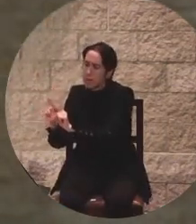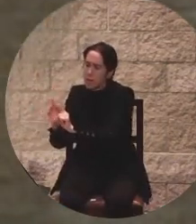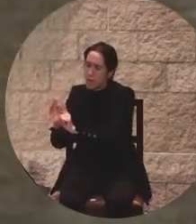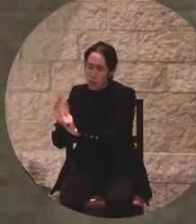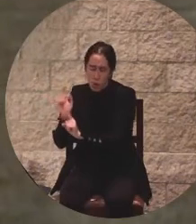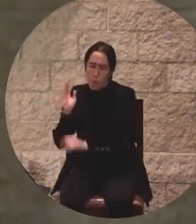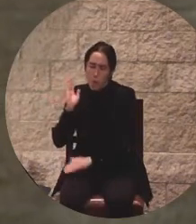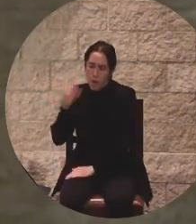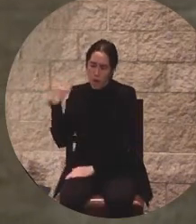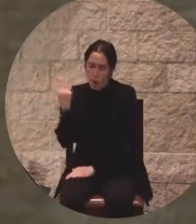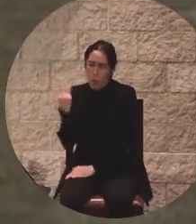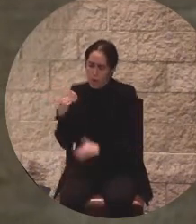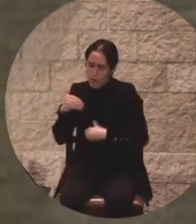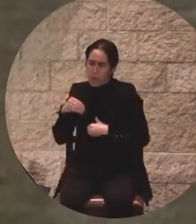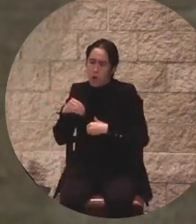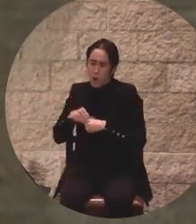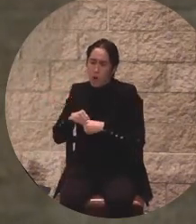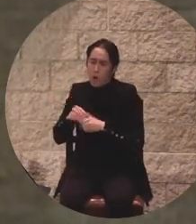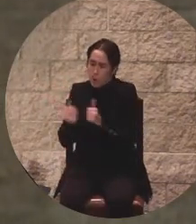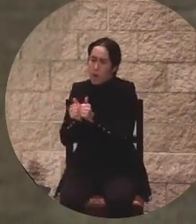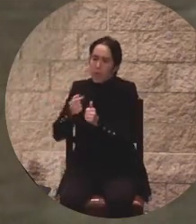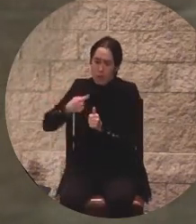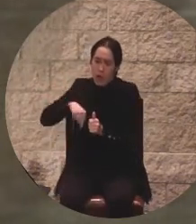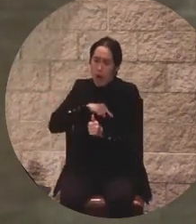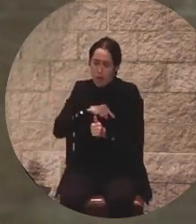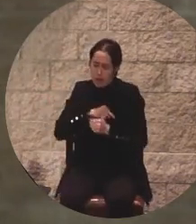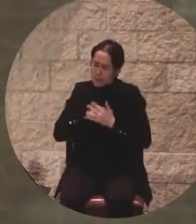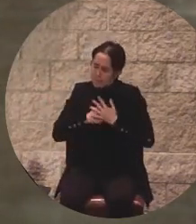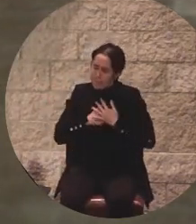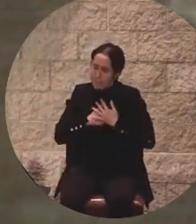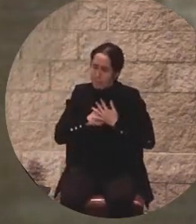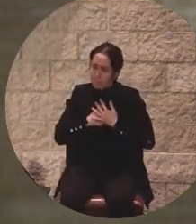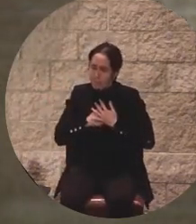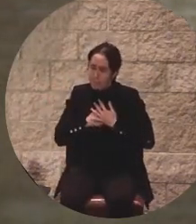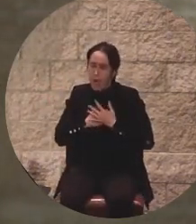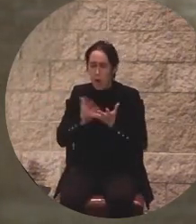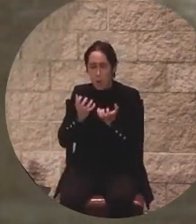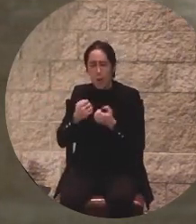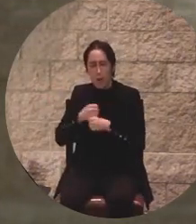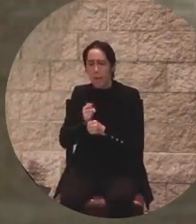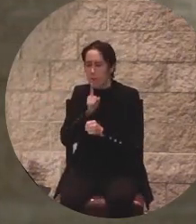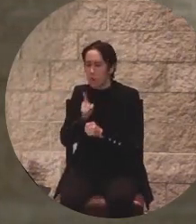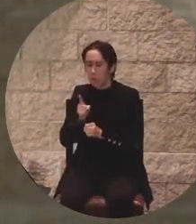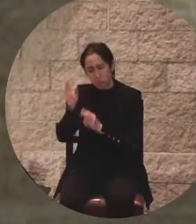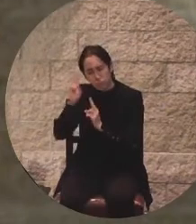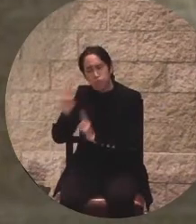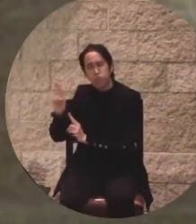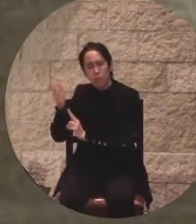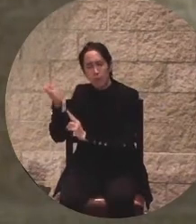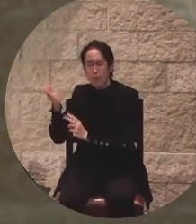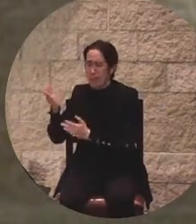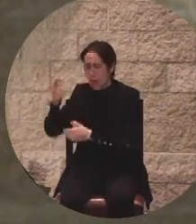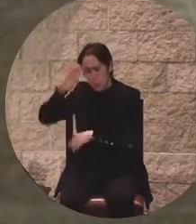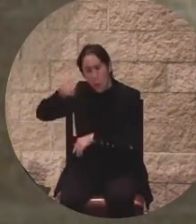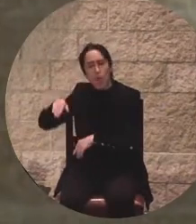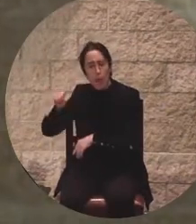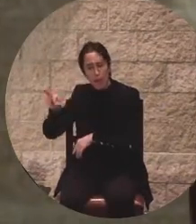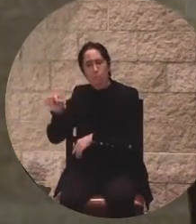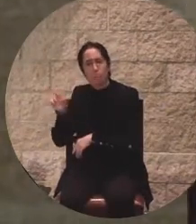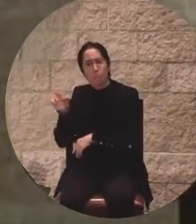wanted that to be represented tonight. We wanted to make sure. You know, if she was here, she'd have been singing with us.